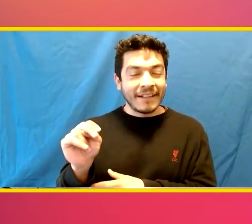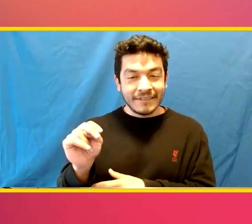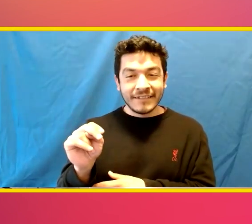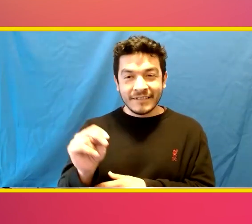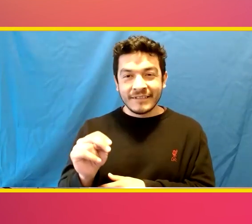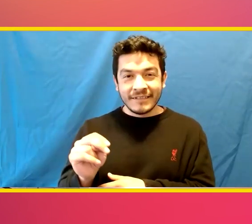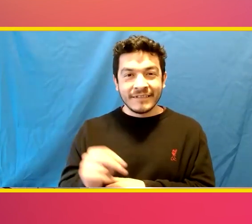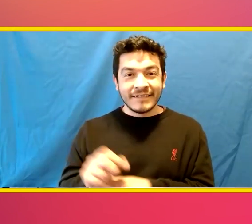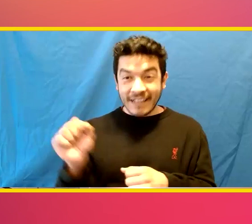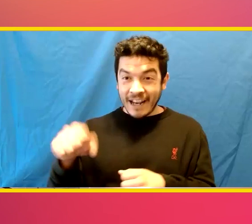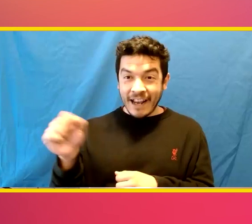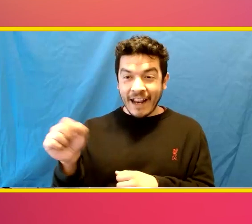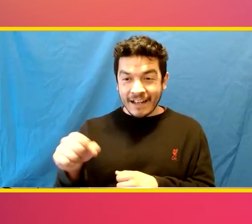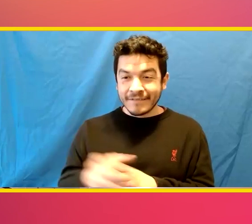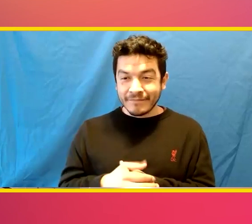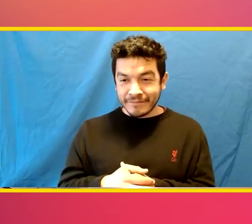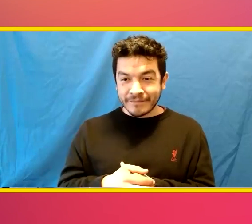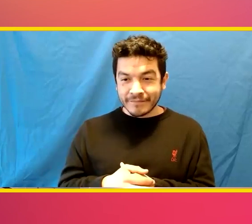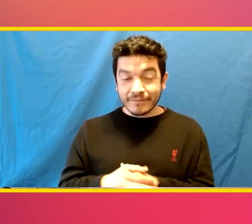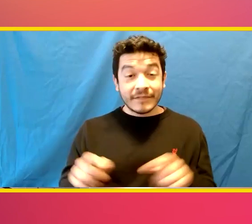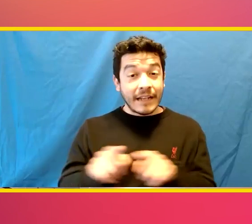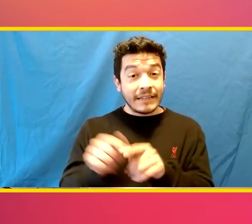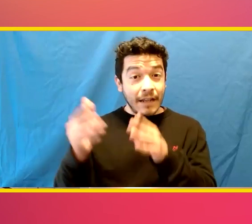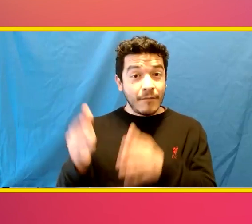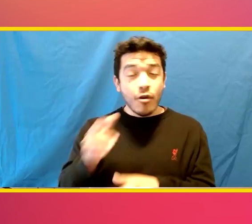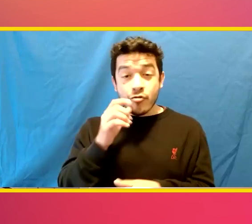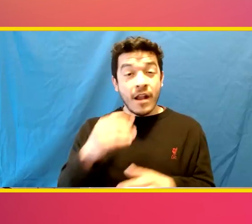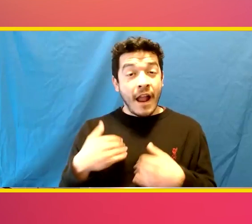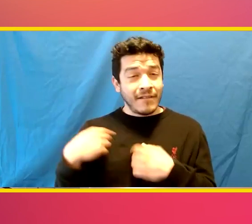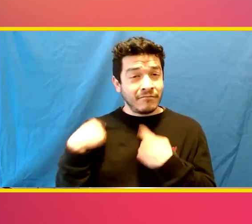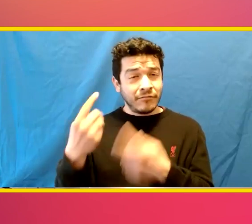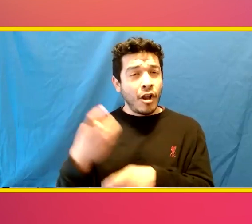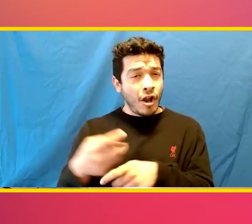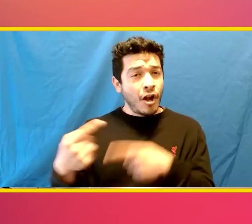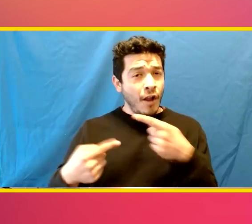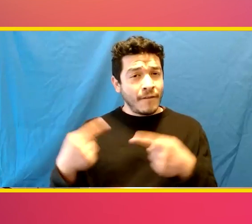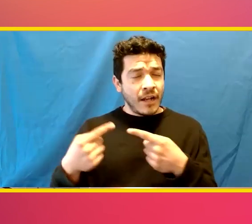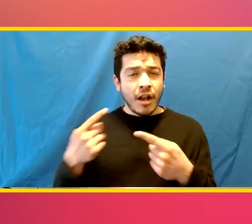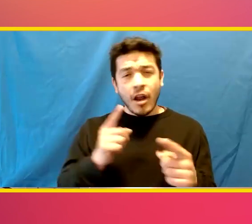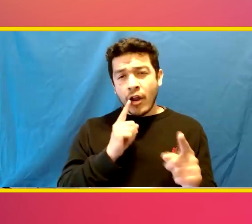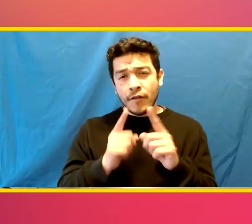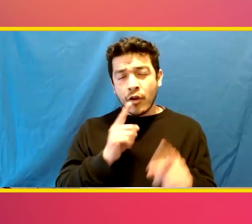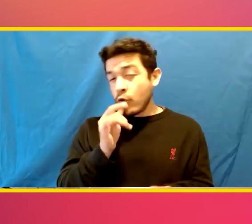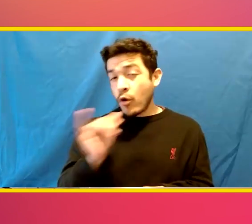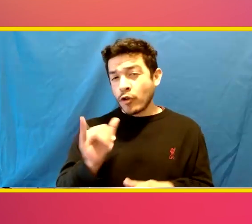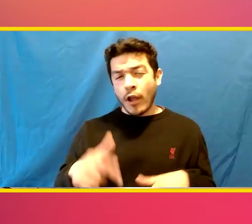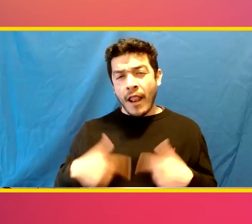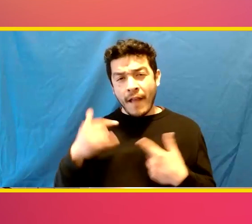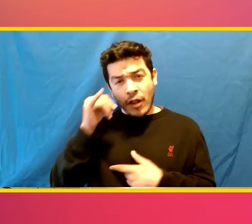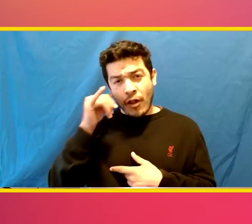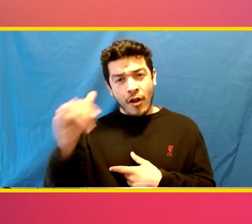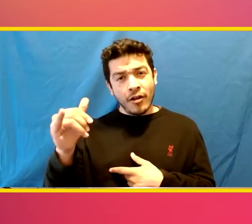Robin! question. Party over Yeah. here! Yeah. As a person who has been having hard conversations, who is also a lifelong,